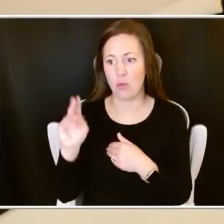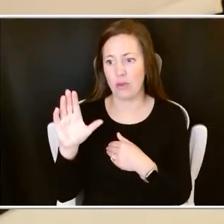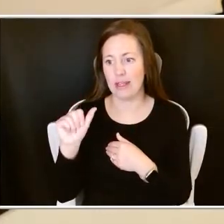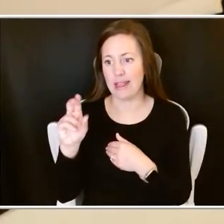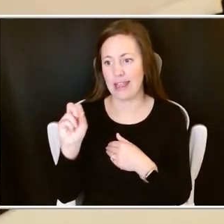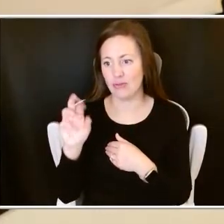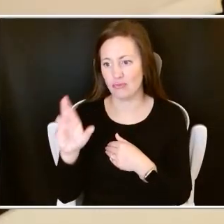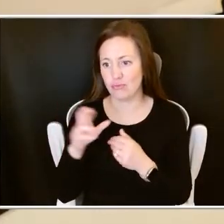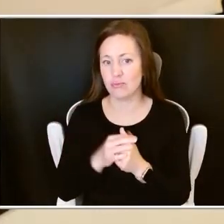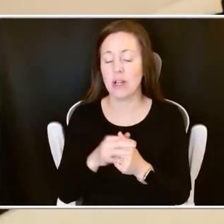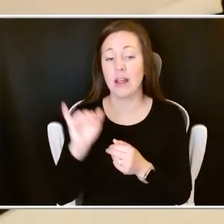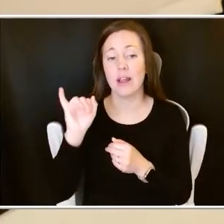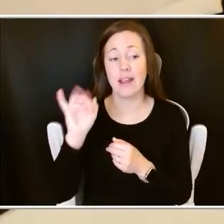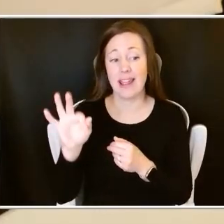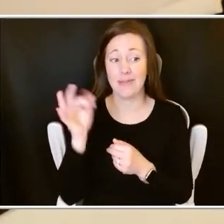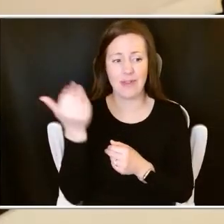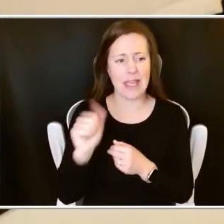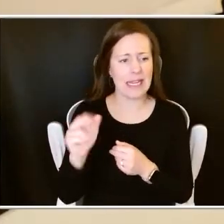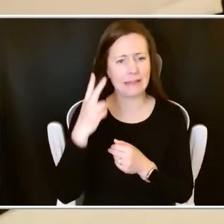If there's any doubt, we have